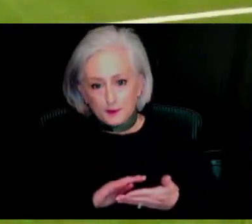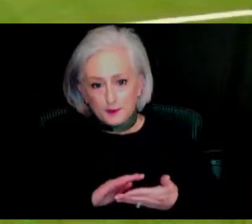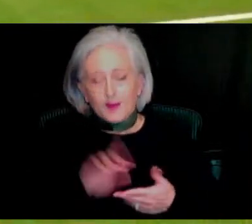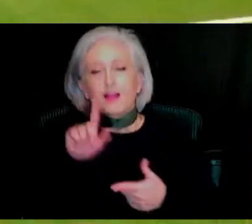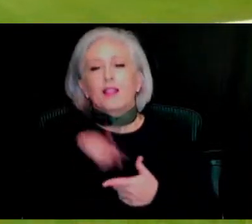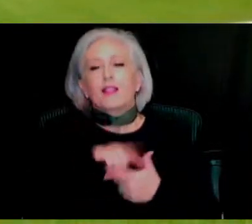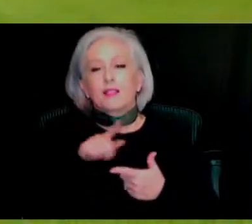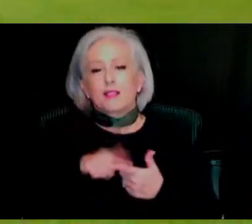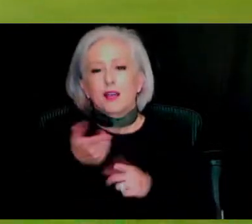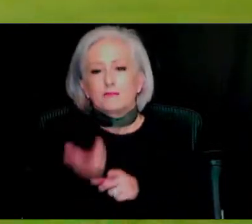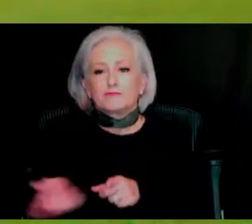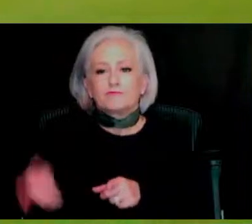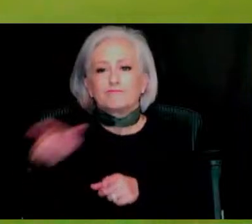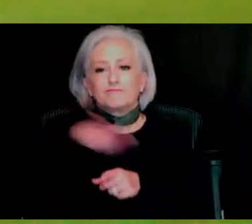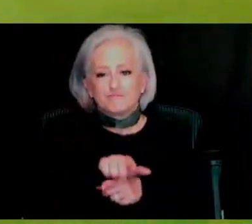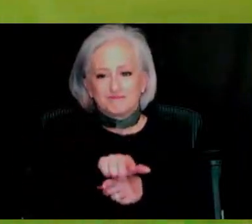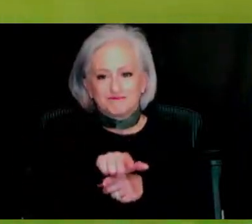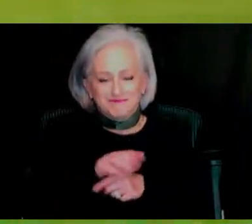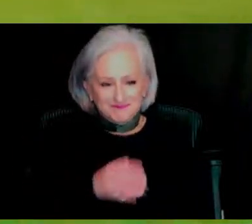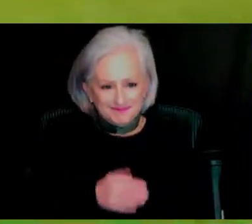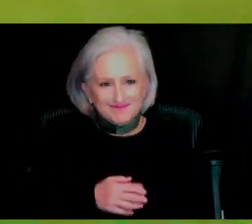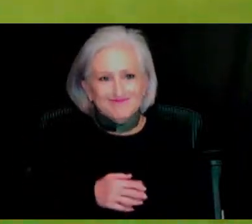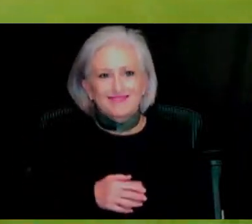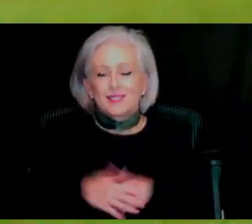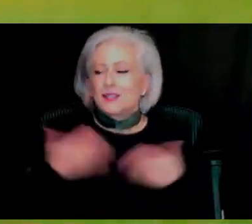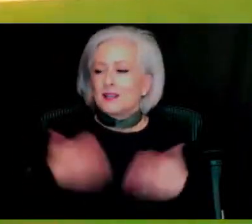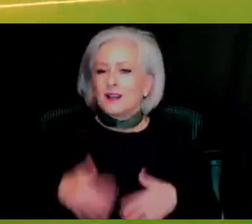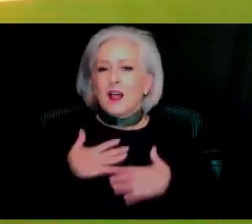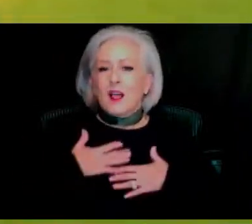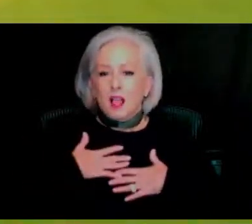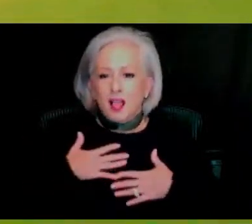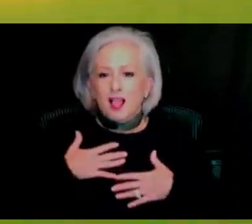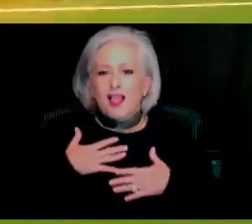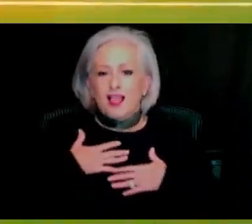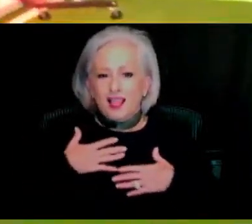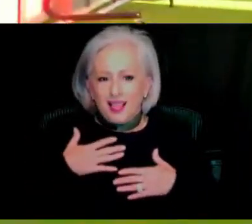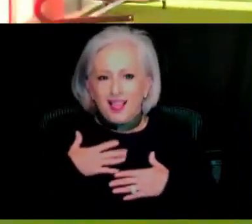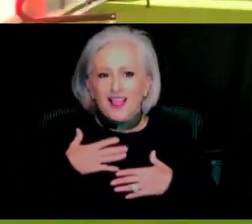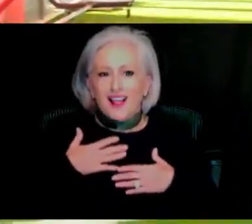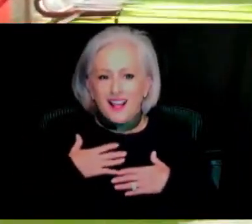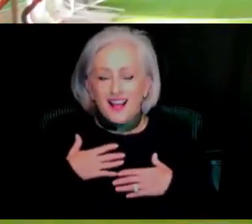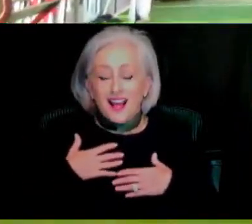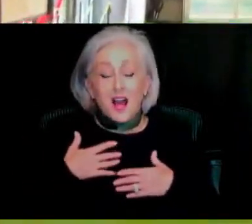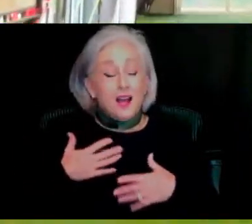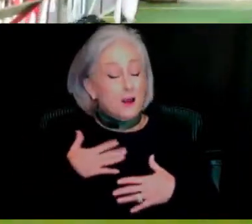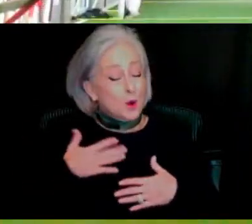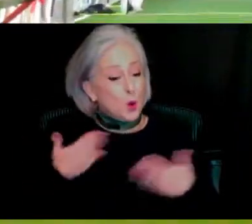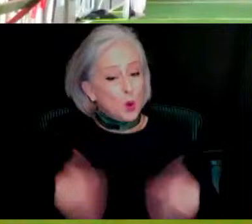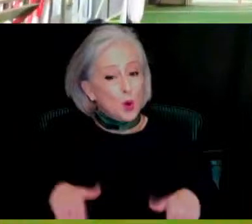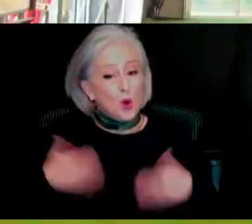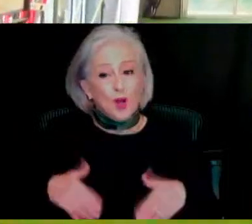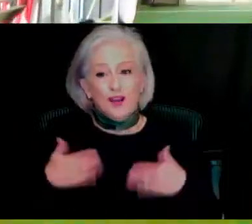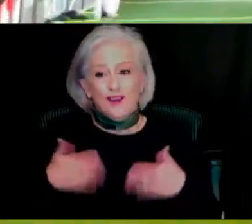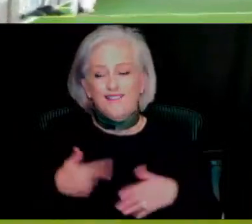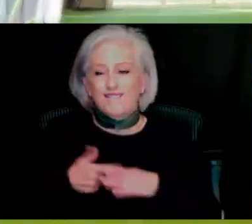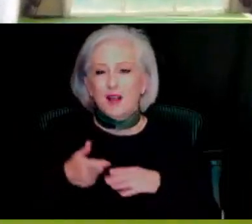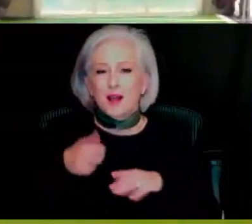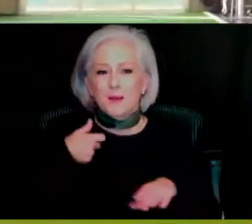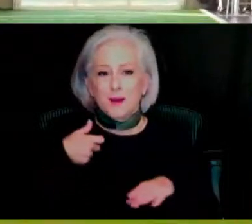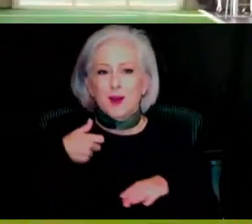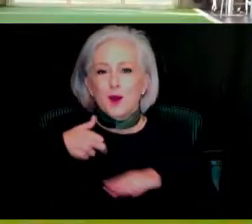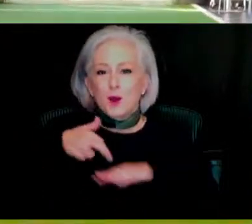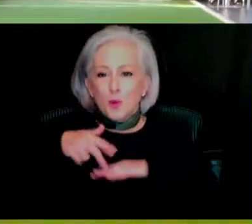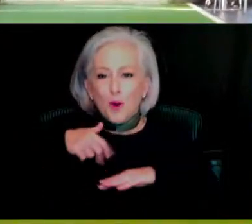I gotta say, I'm actually, I don't know if I should be embarrassed or not, but I'm out of breath from walking, doing those